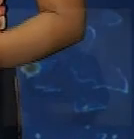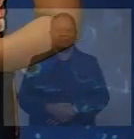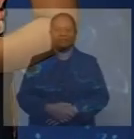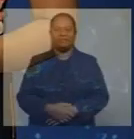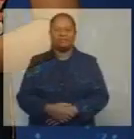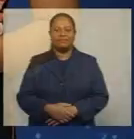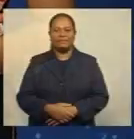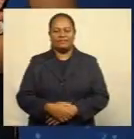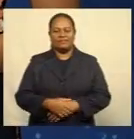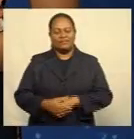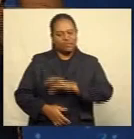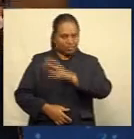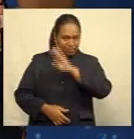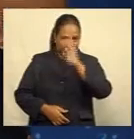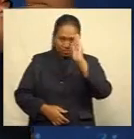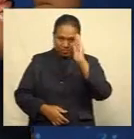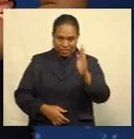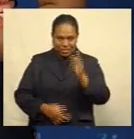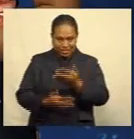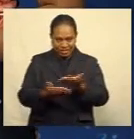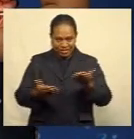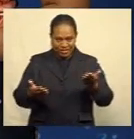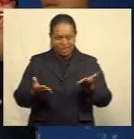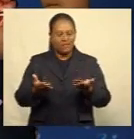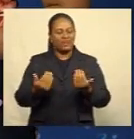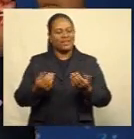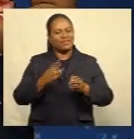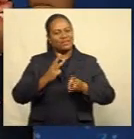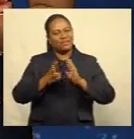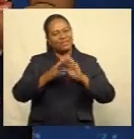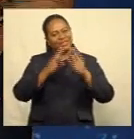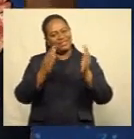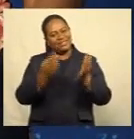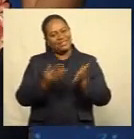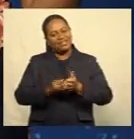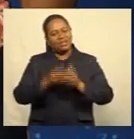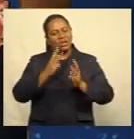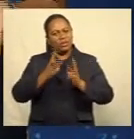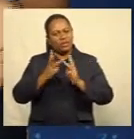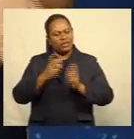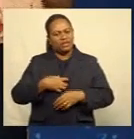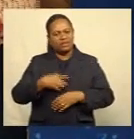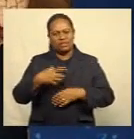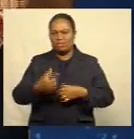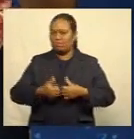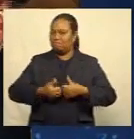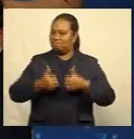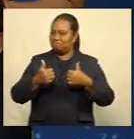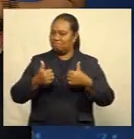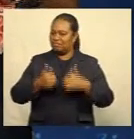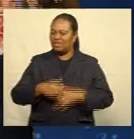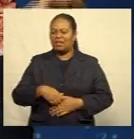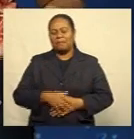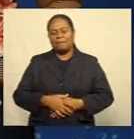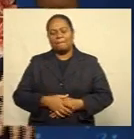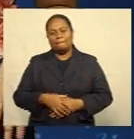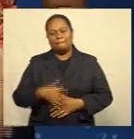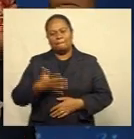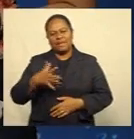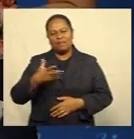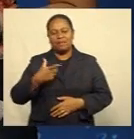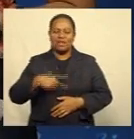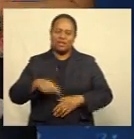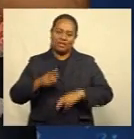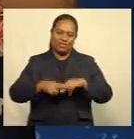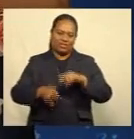A very big bula to you and welcome to the weather world. The weather was more attractive probably because it's a Friday.